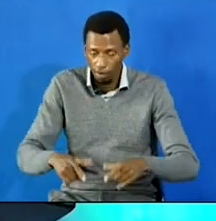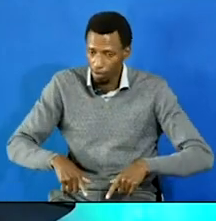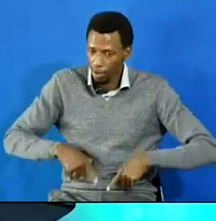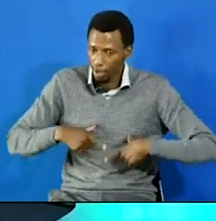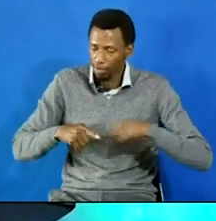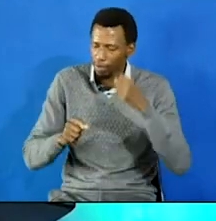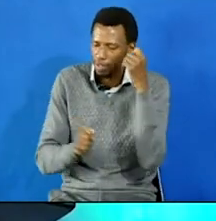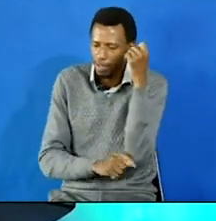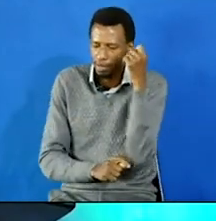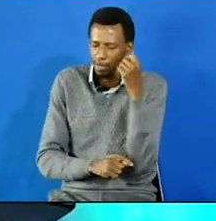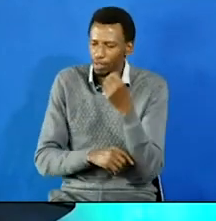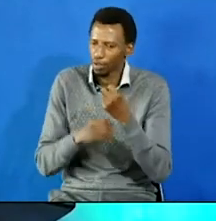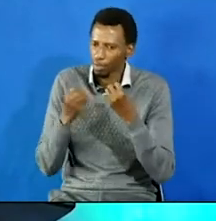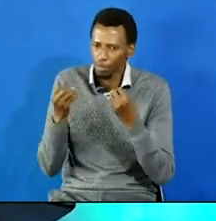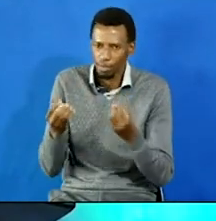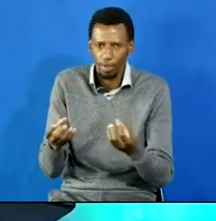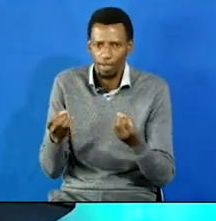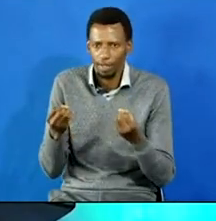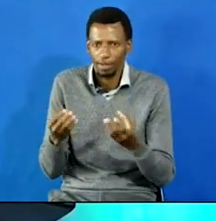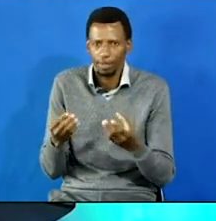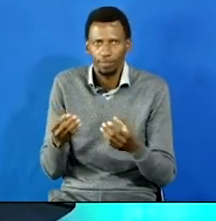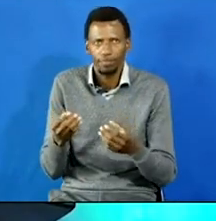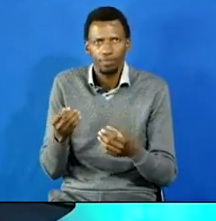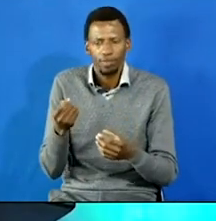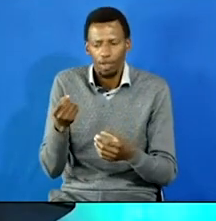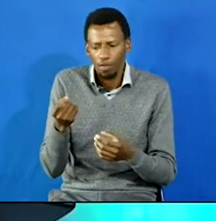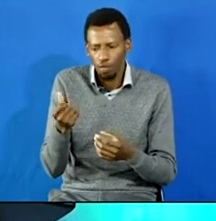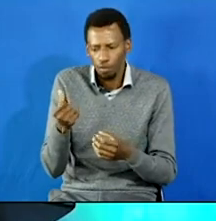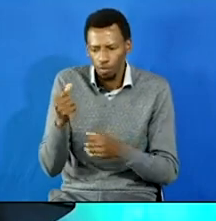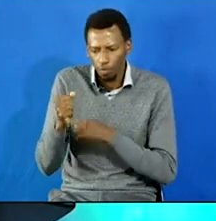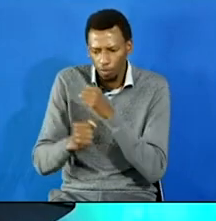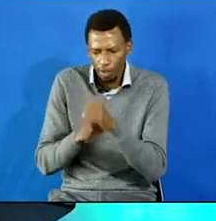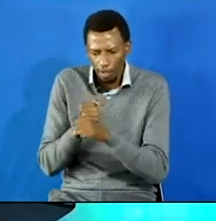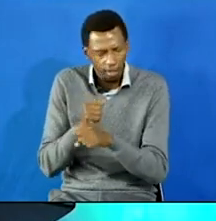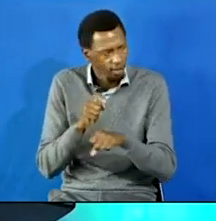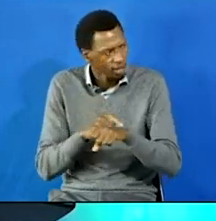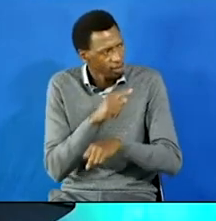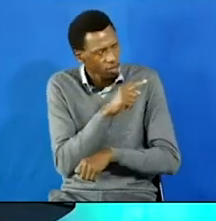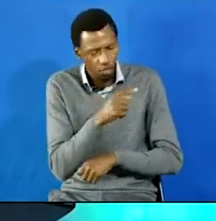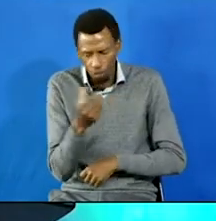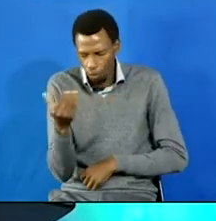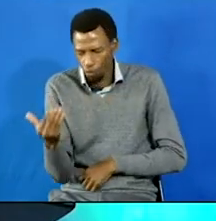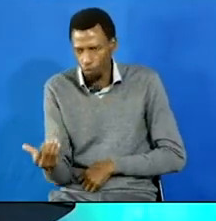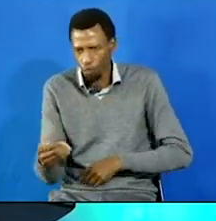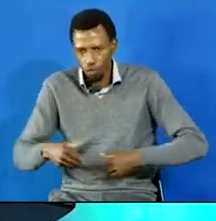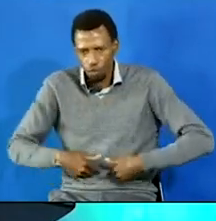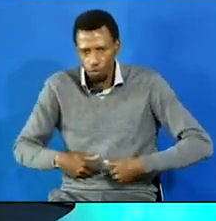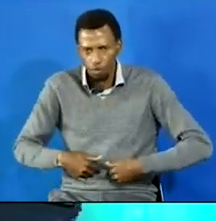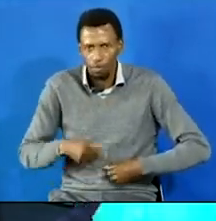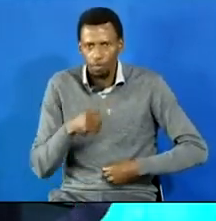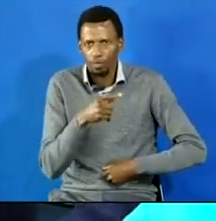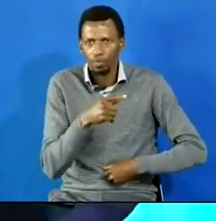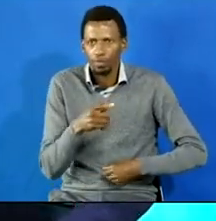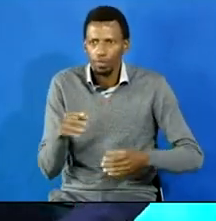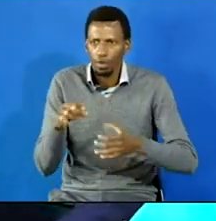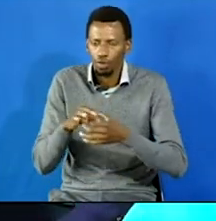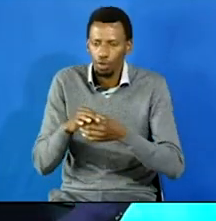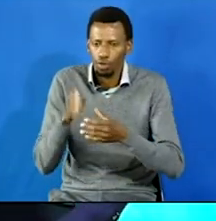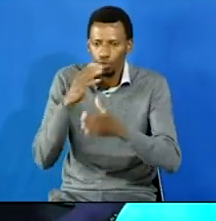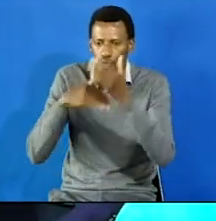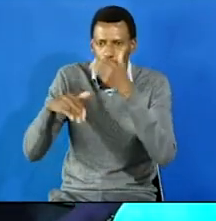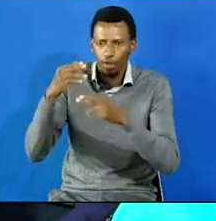lot of temptations. When I was some few years a teenager, and I joined Egerton